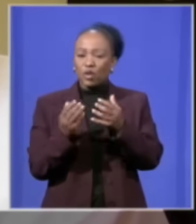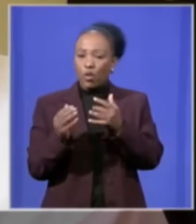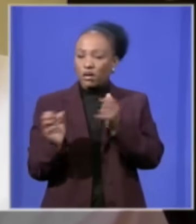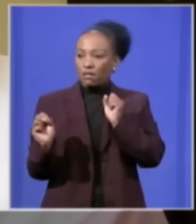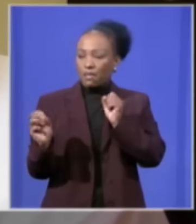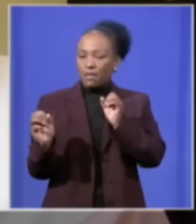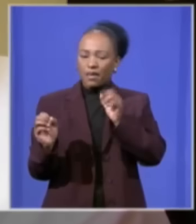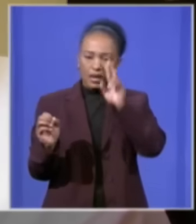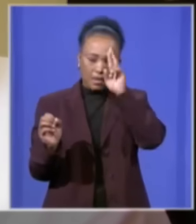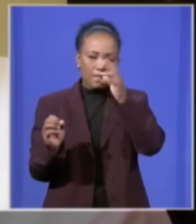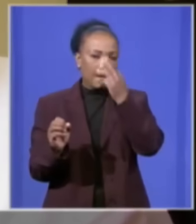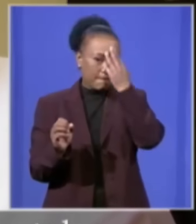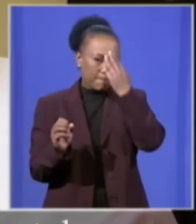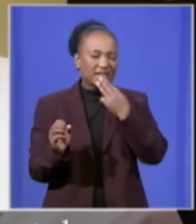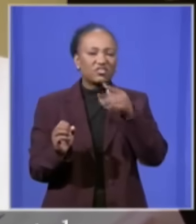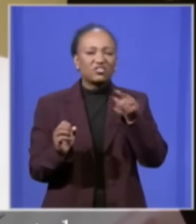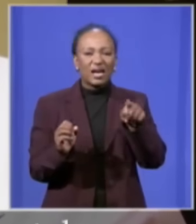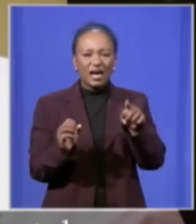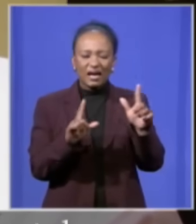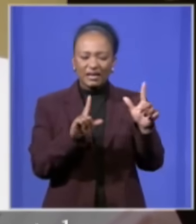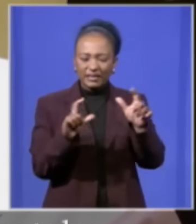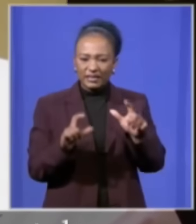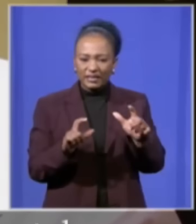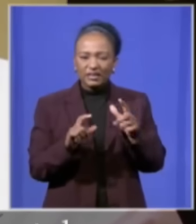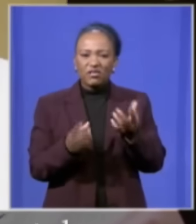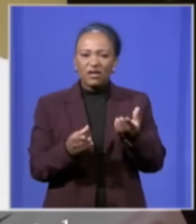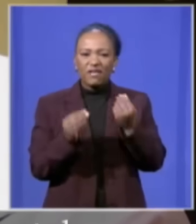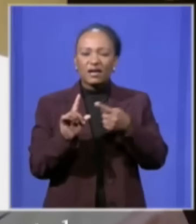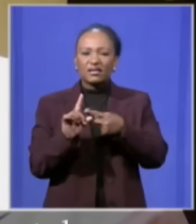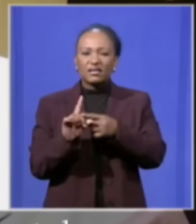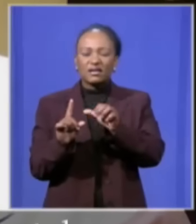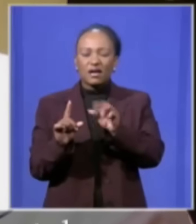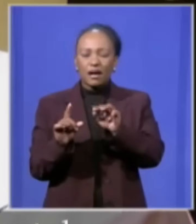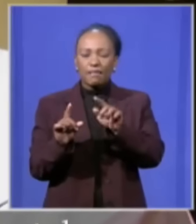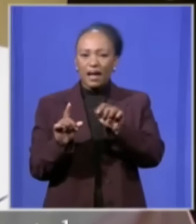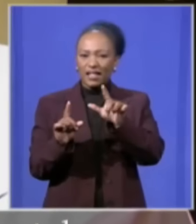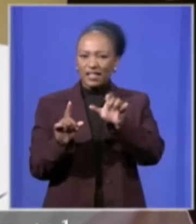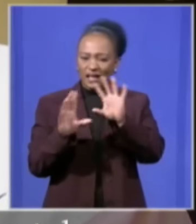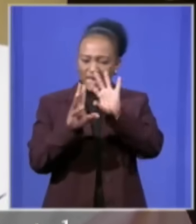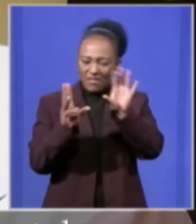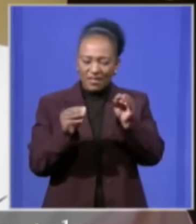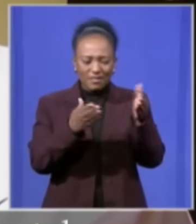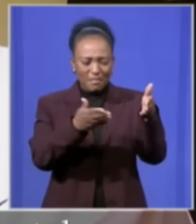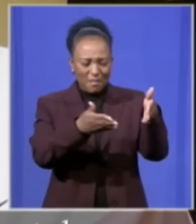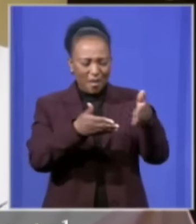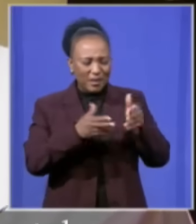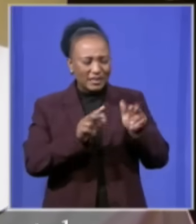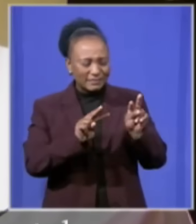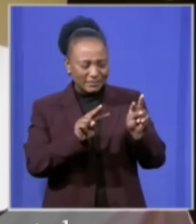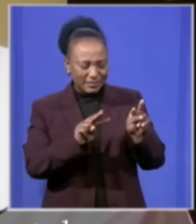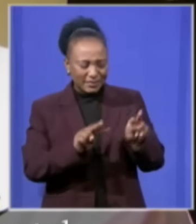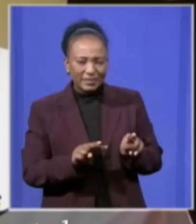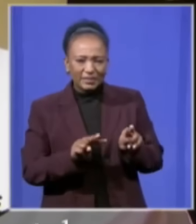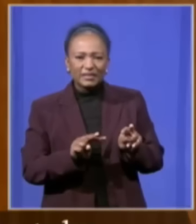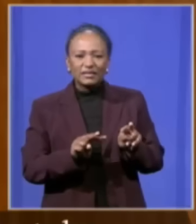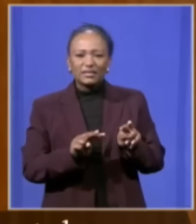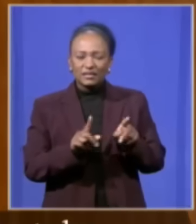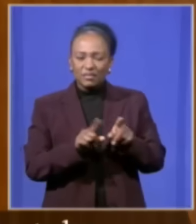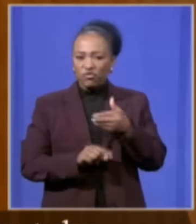we found Amantle to a mortuary and up to the last day. It was so painful even